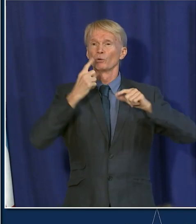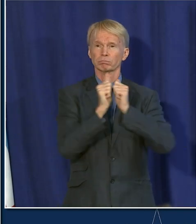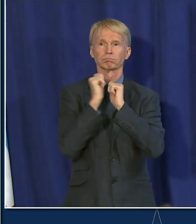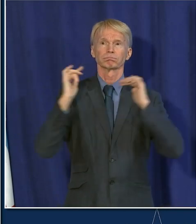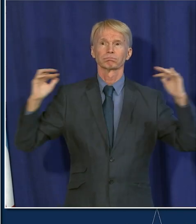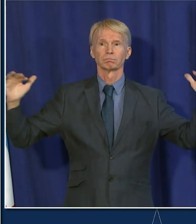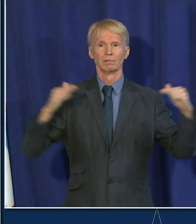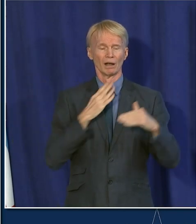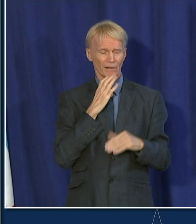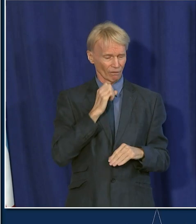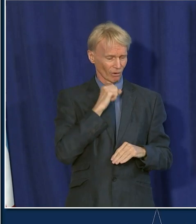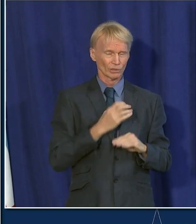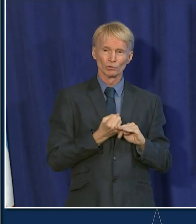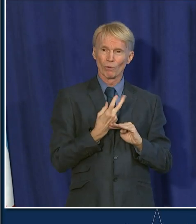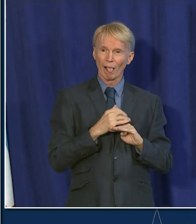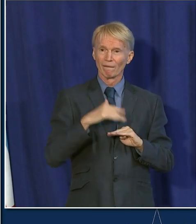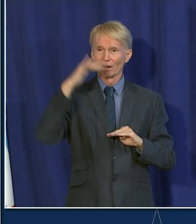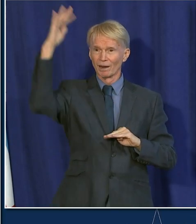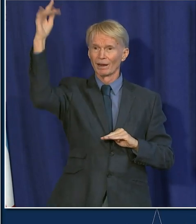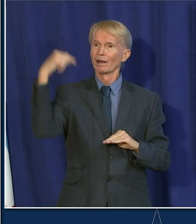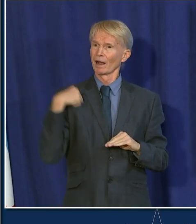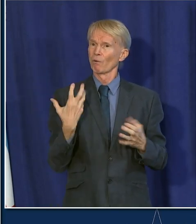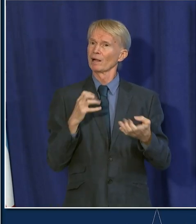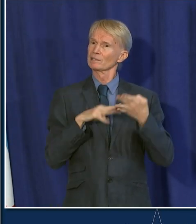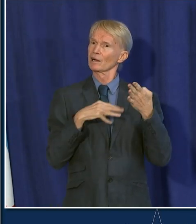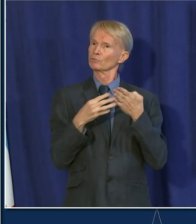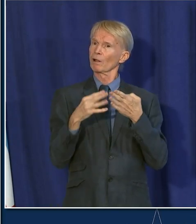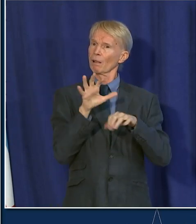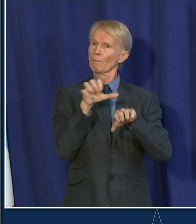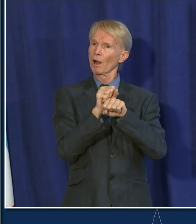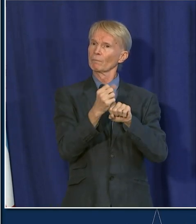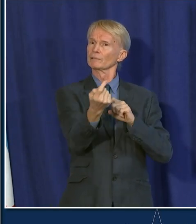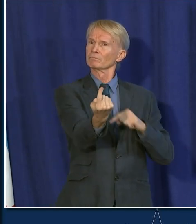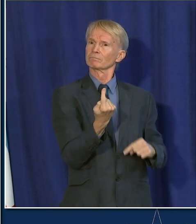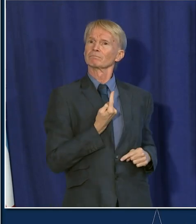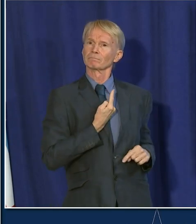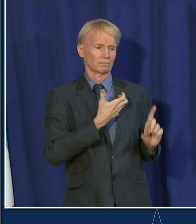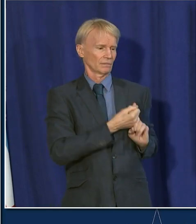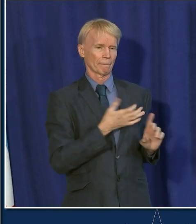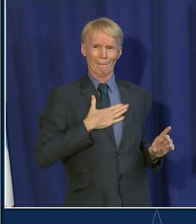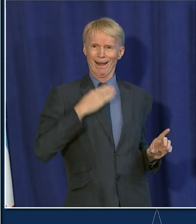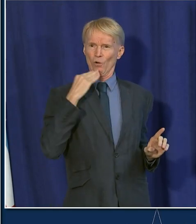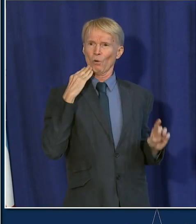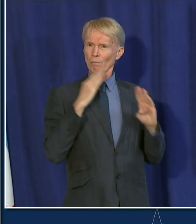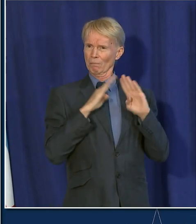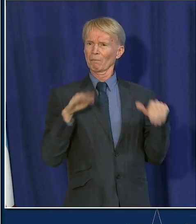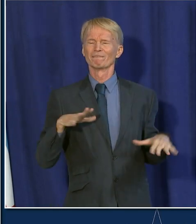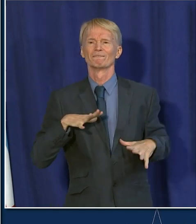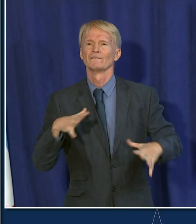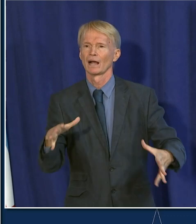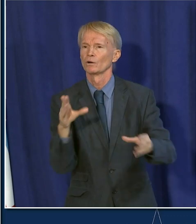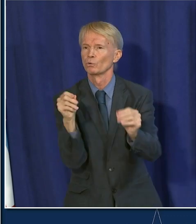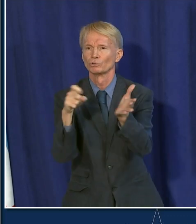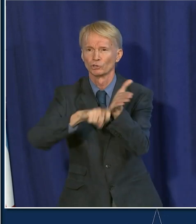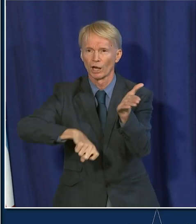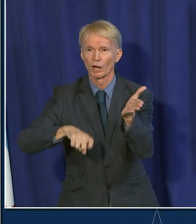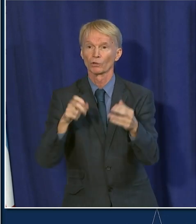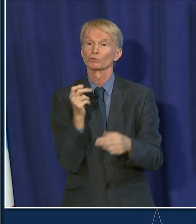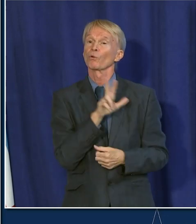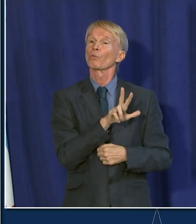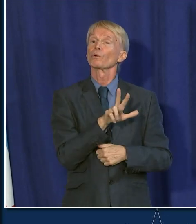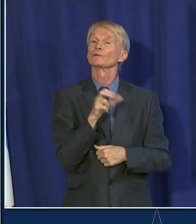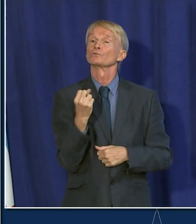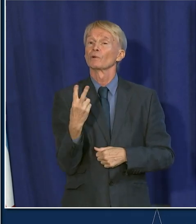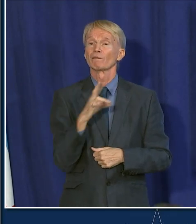over the age of 12 who would like to schedule a vaccine appointment at home. We will make an appointment for you free of charge. You can call